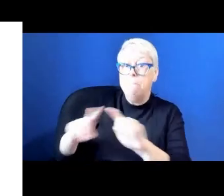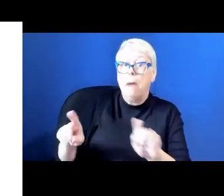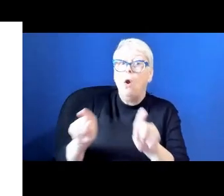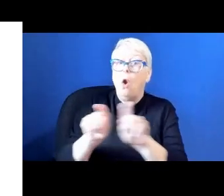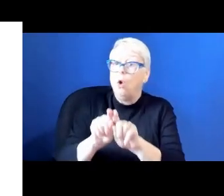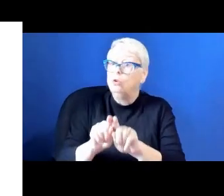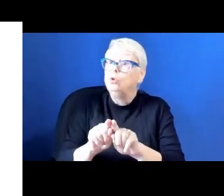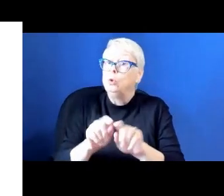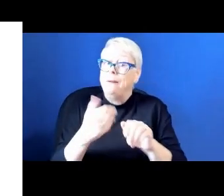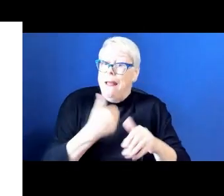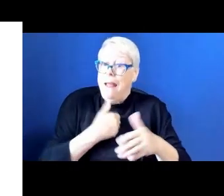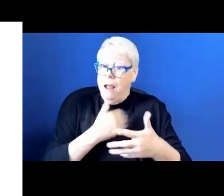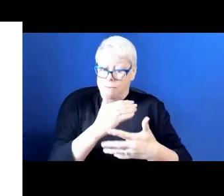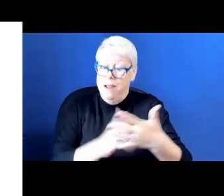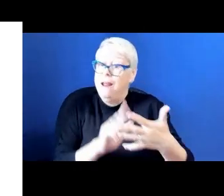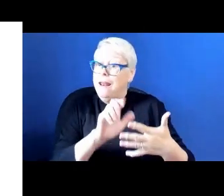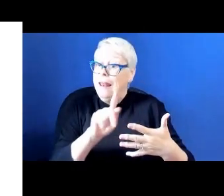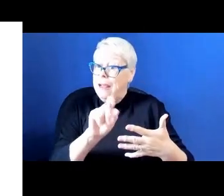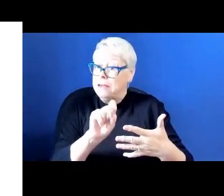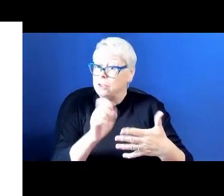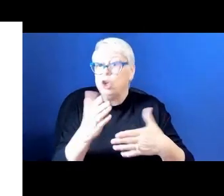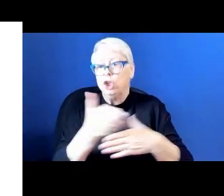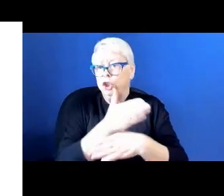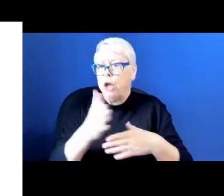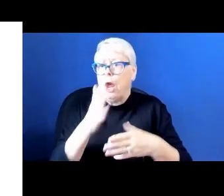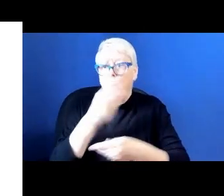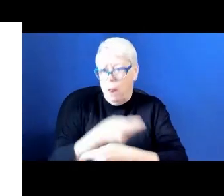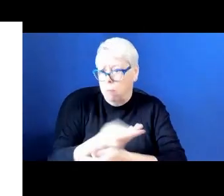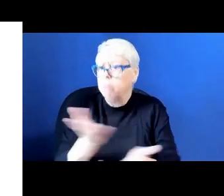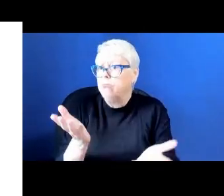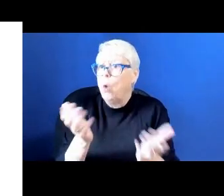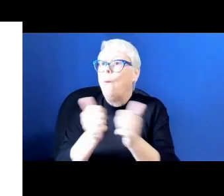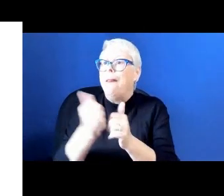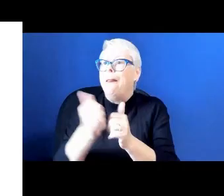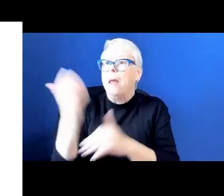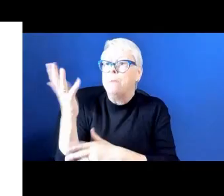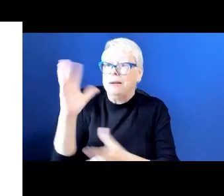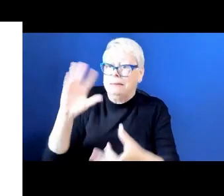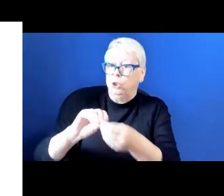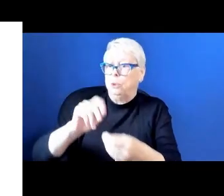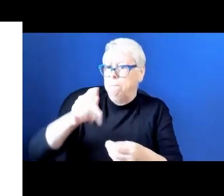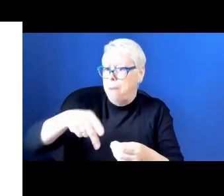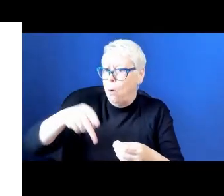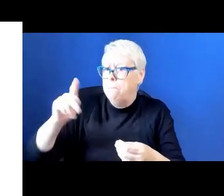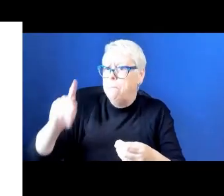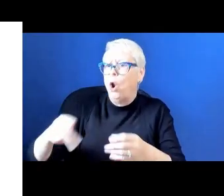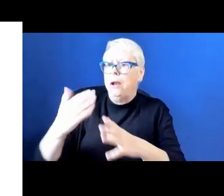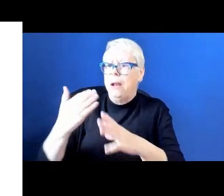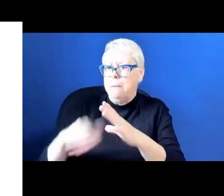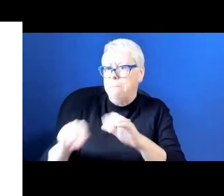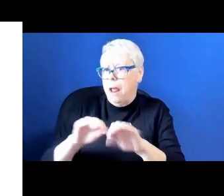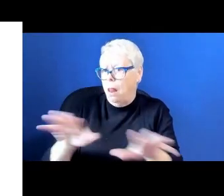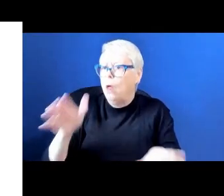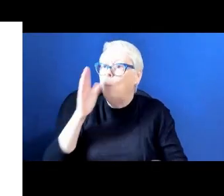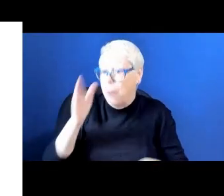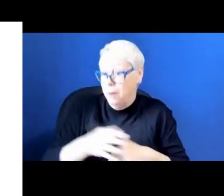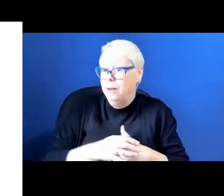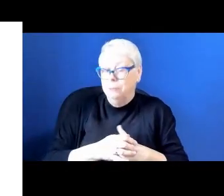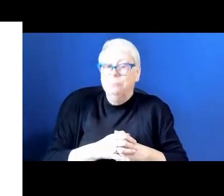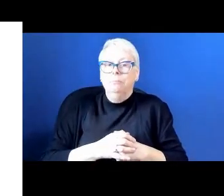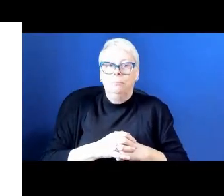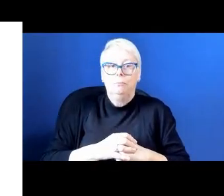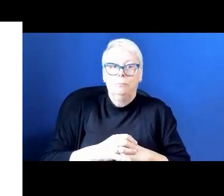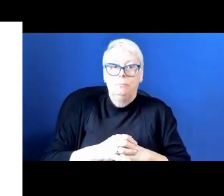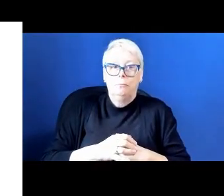them through these links that will be shared with you together with the presentations. All of them will be shared with you as well. And